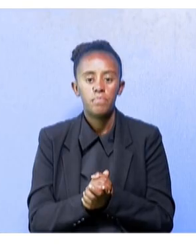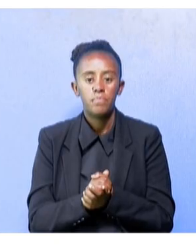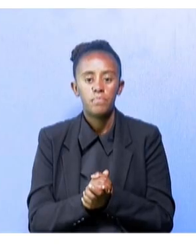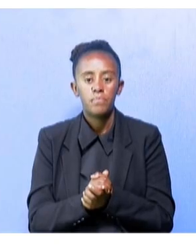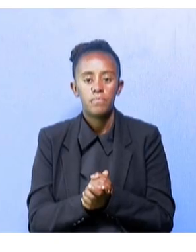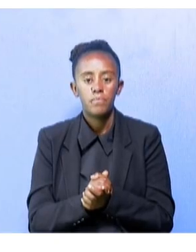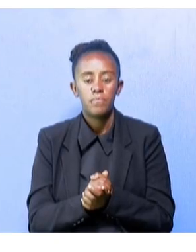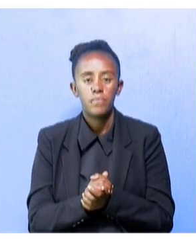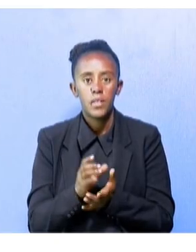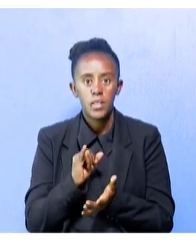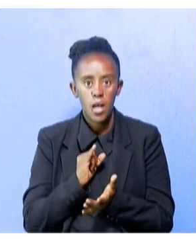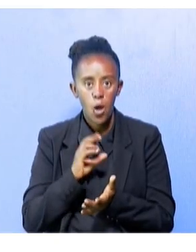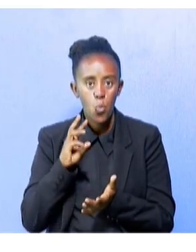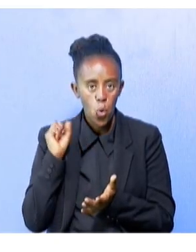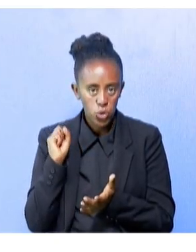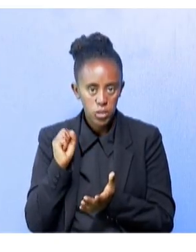I was,